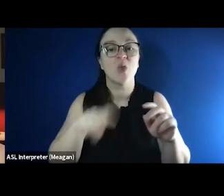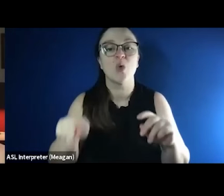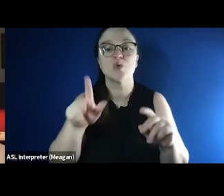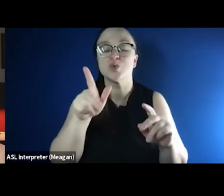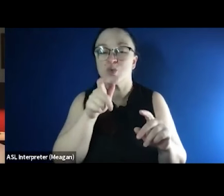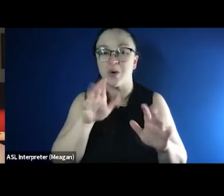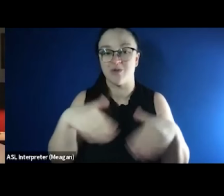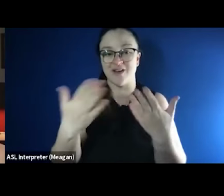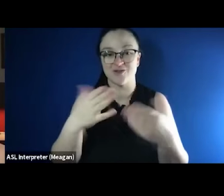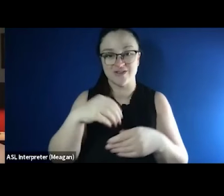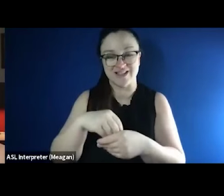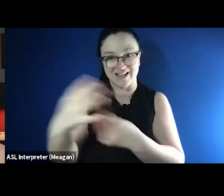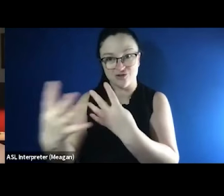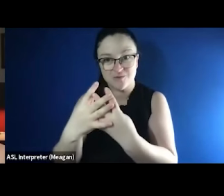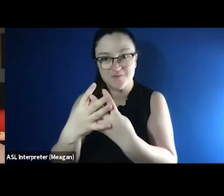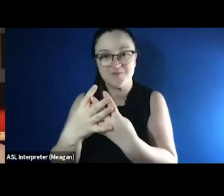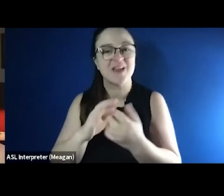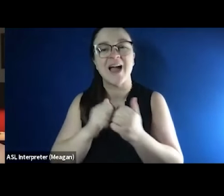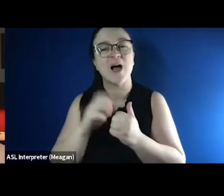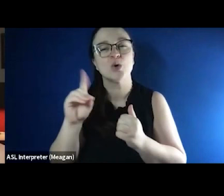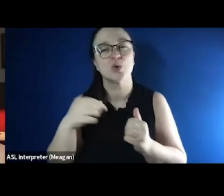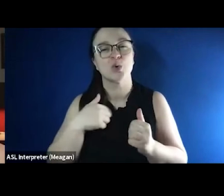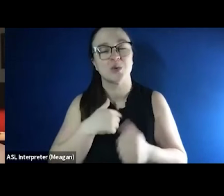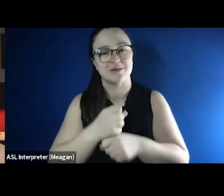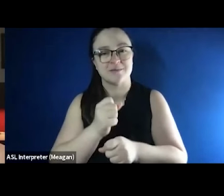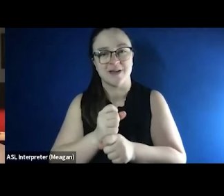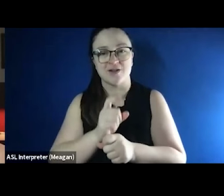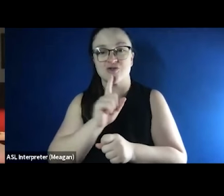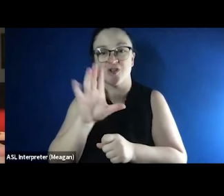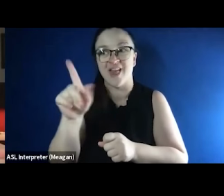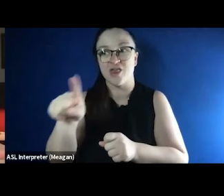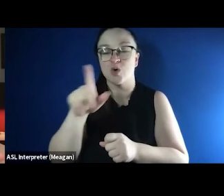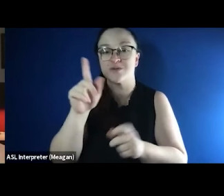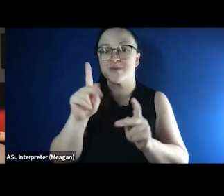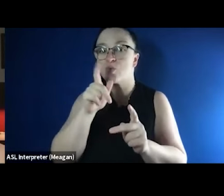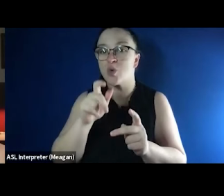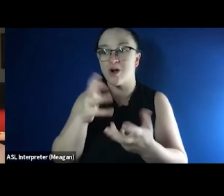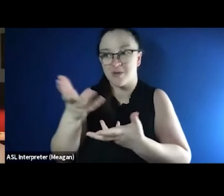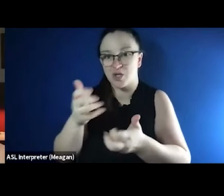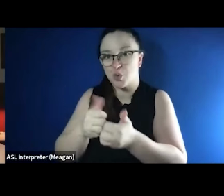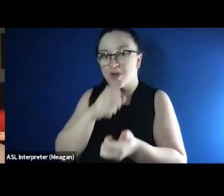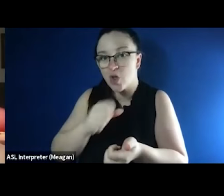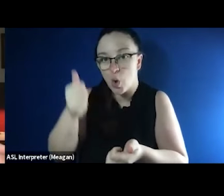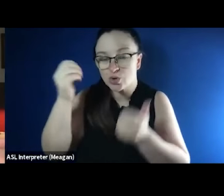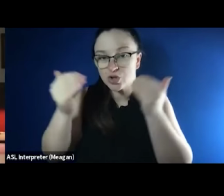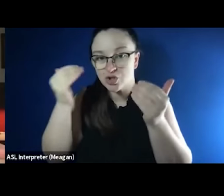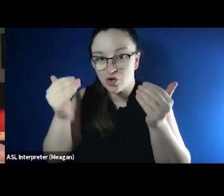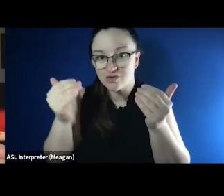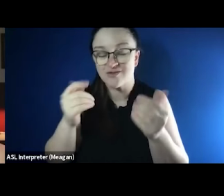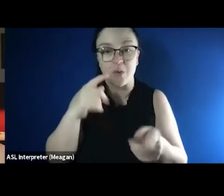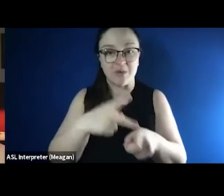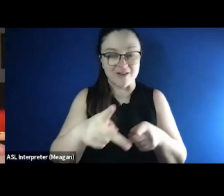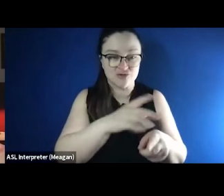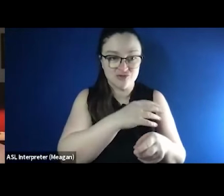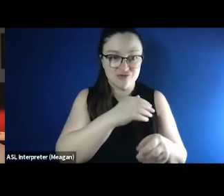correctional environments. How do we assure that those engaging with older persons, both professional staff as well as peers, understand what